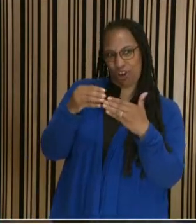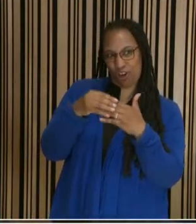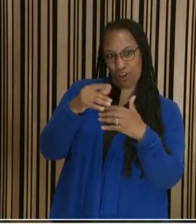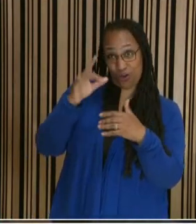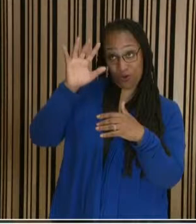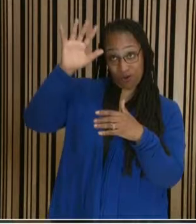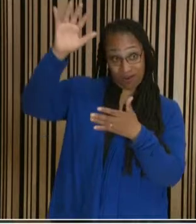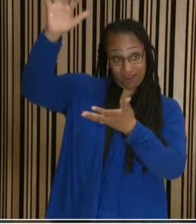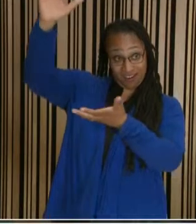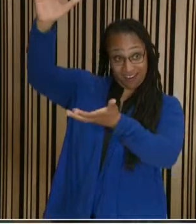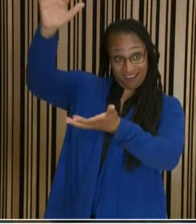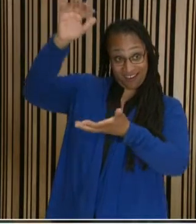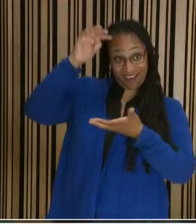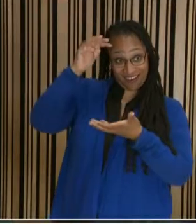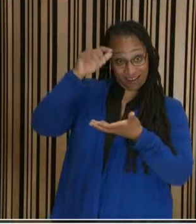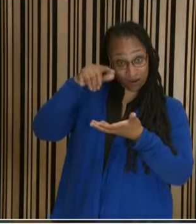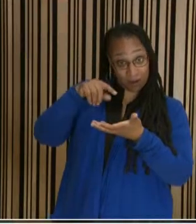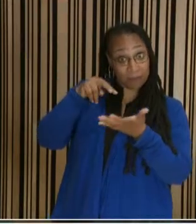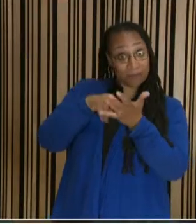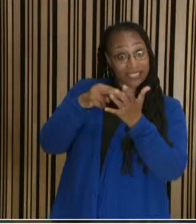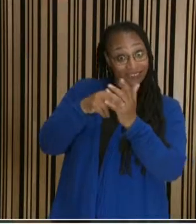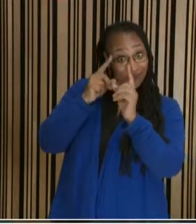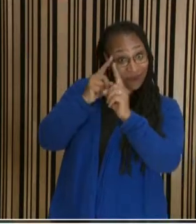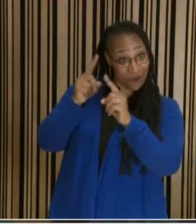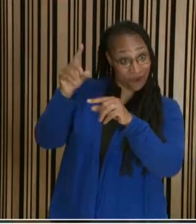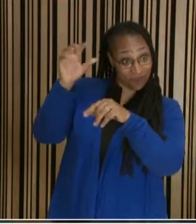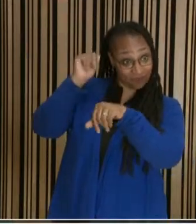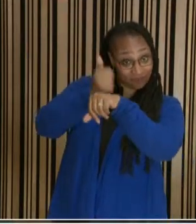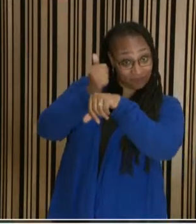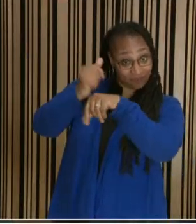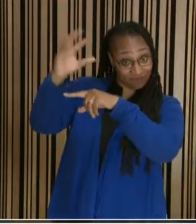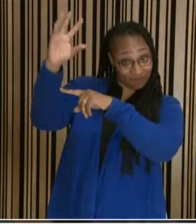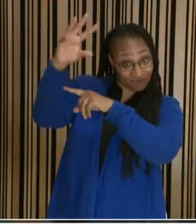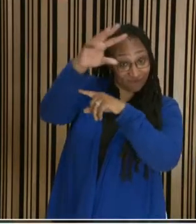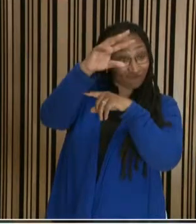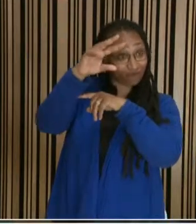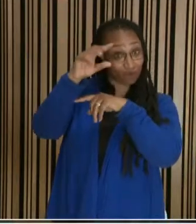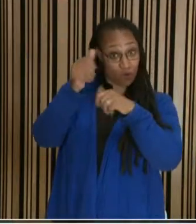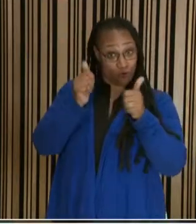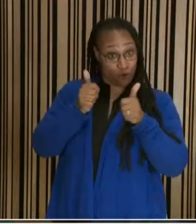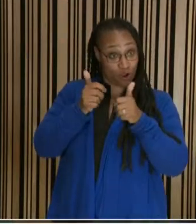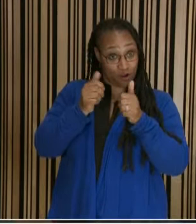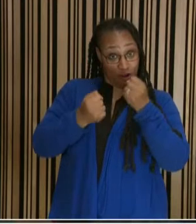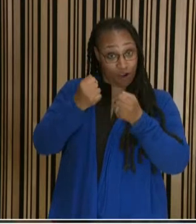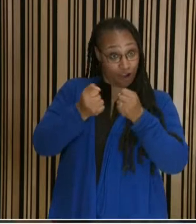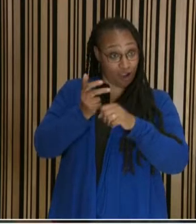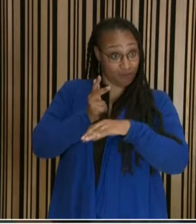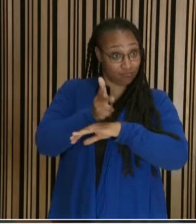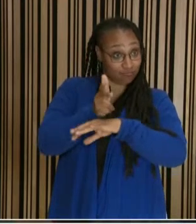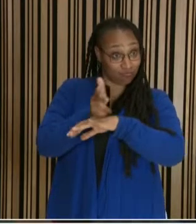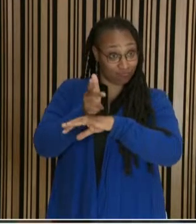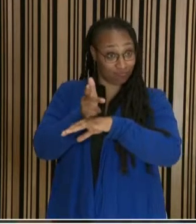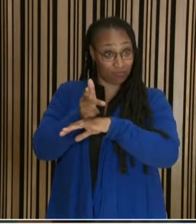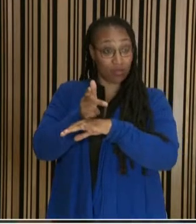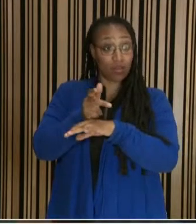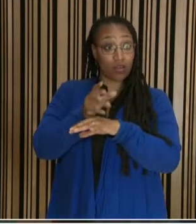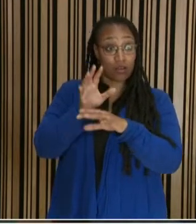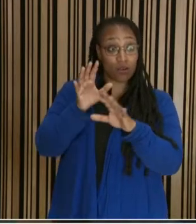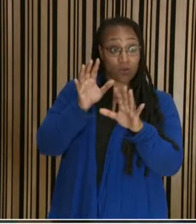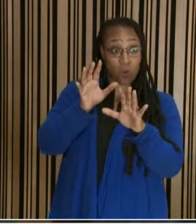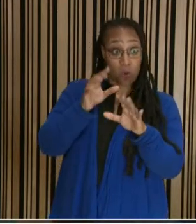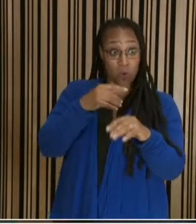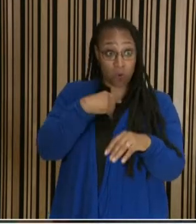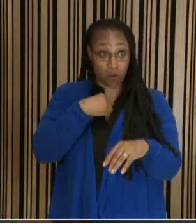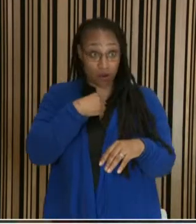guys are proposing a change to the law so it no longer goes just to Vision Zero projects. Let's say the council decides that they want it all to go to Vision Zero projects. How does